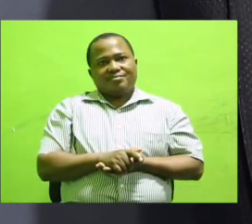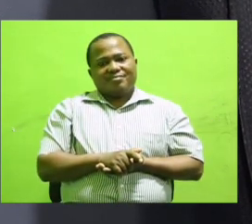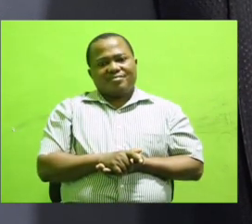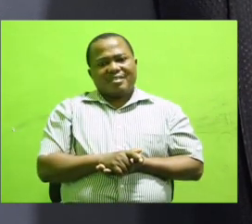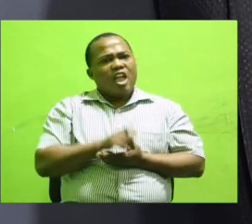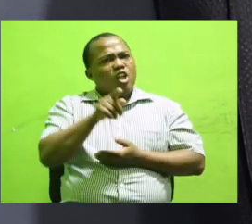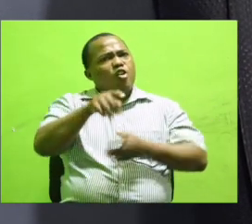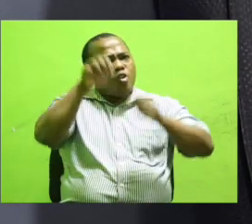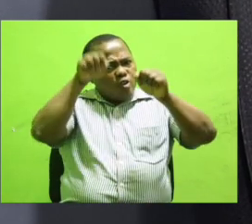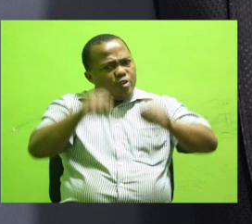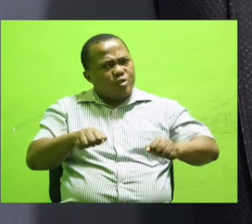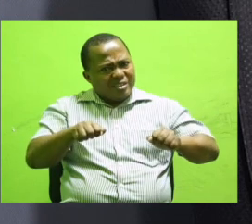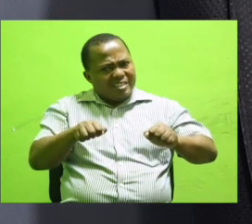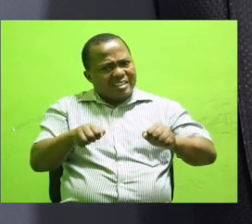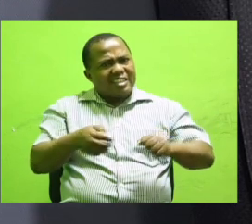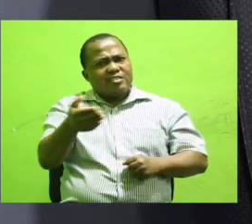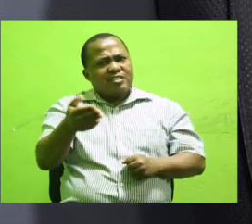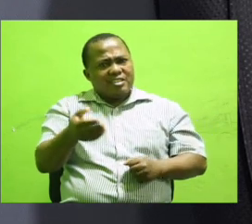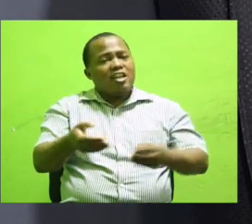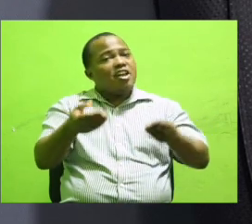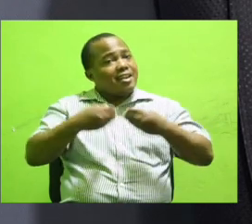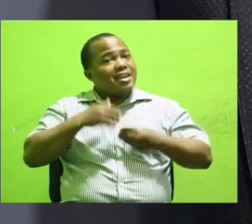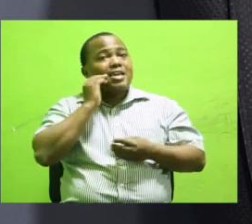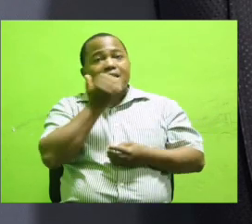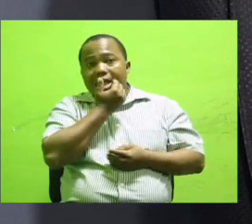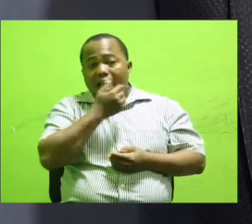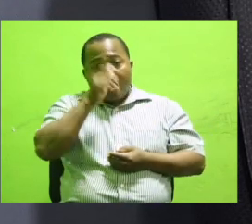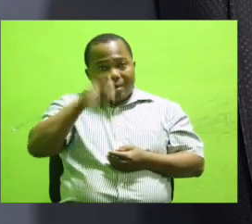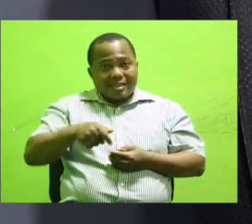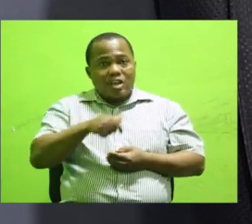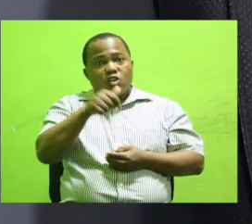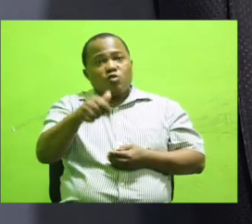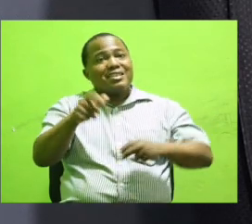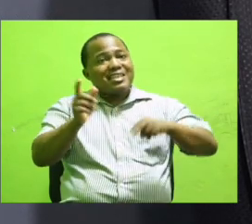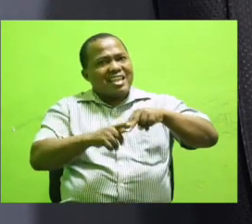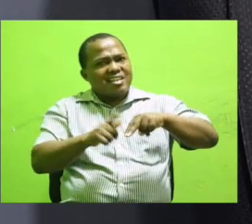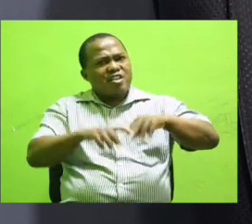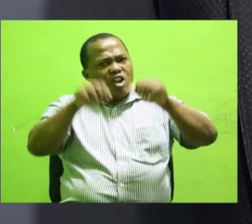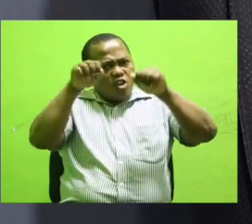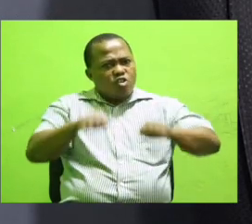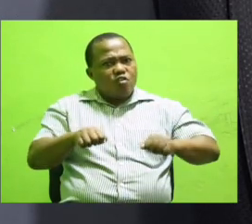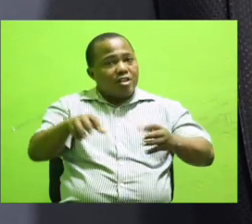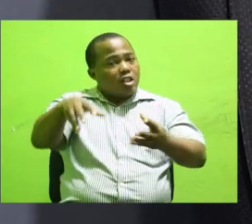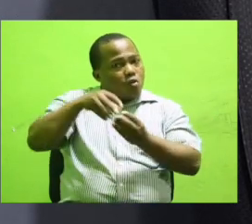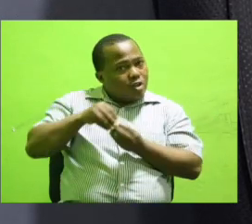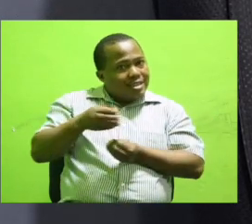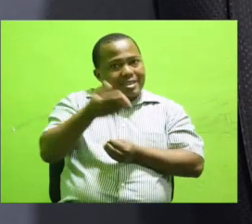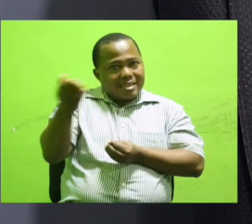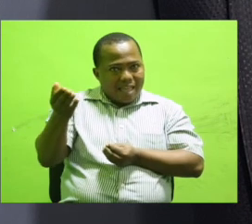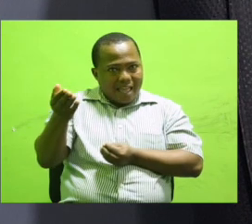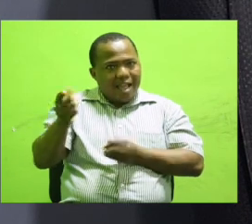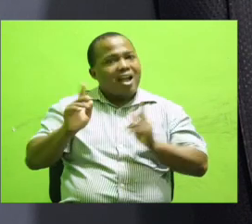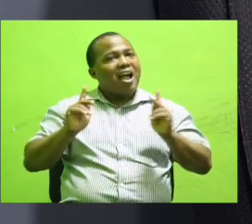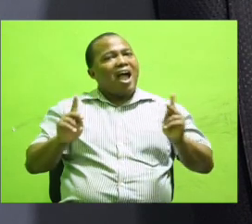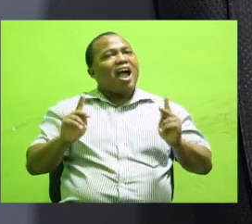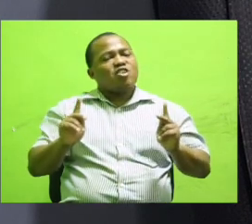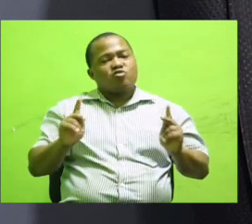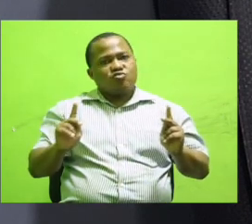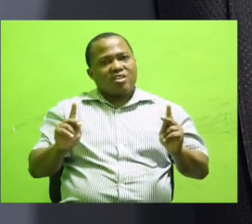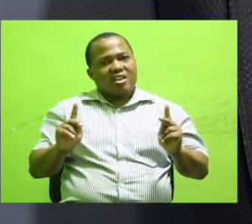You should be there in taking care of a person living with HIV AIDS. You should be there to actually